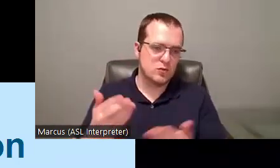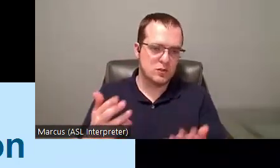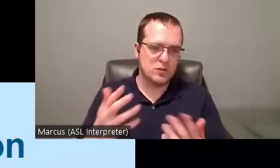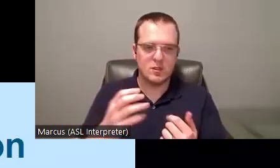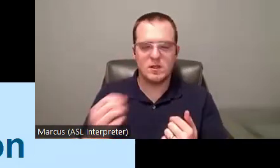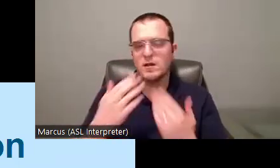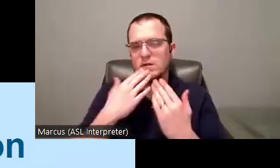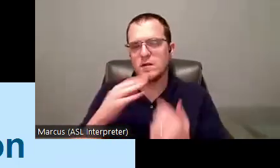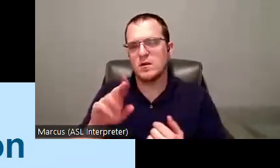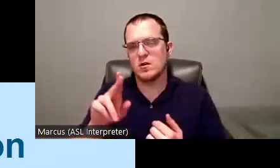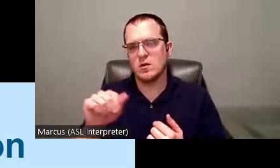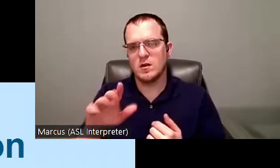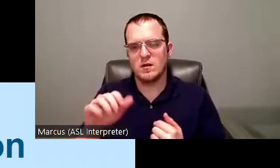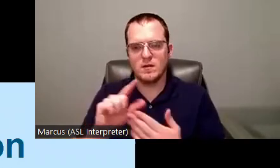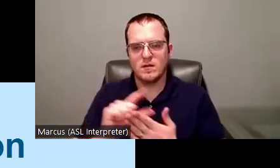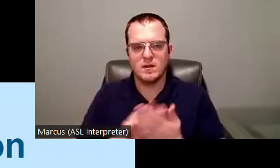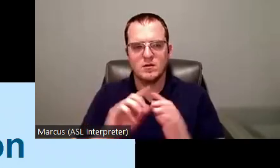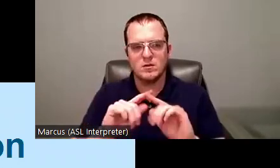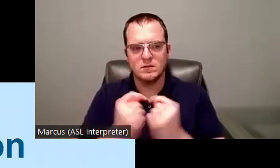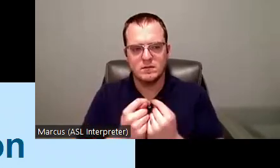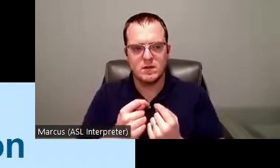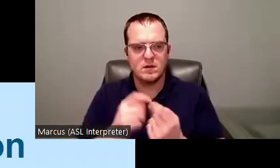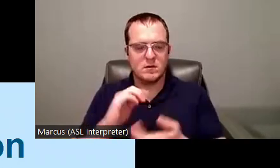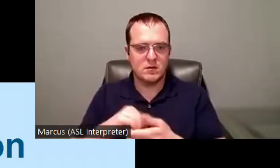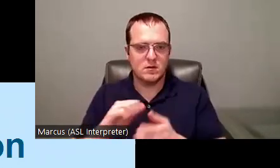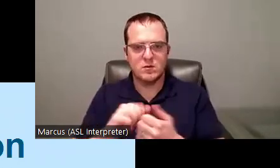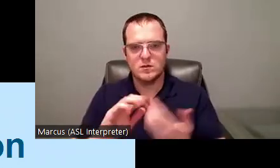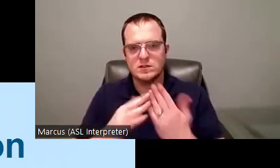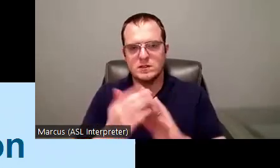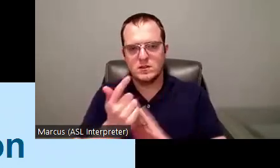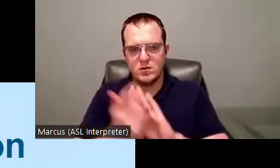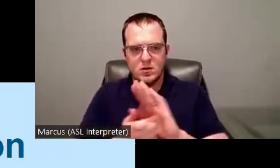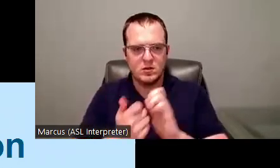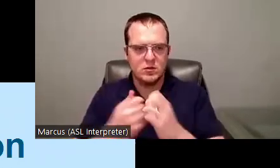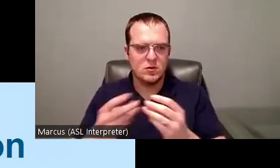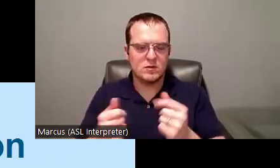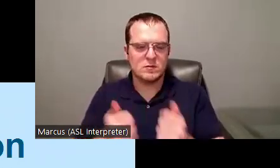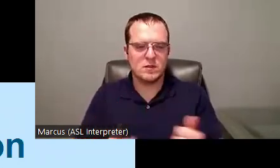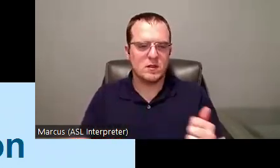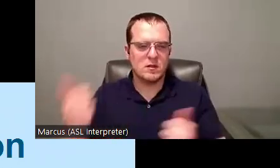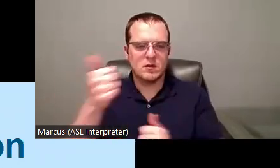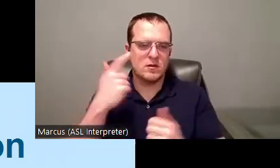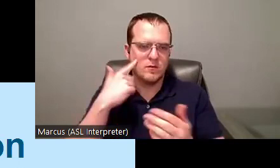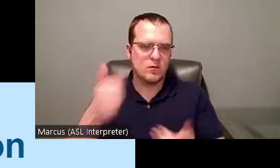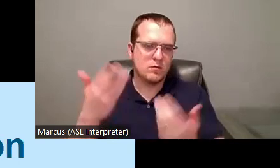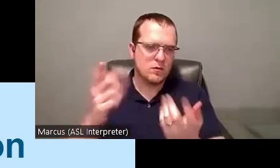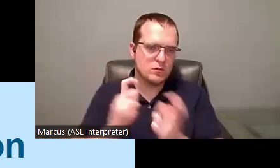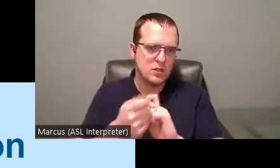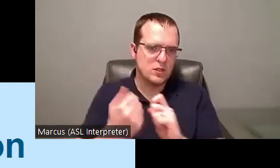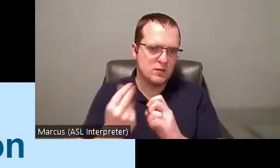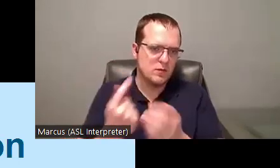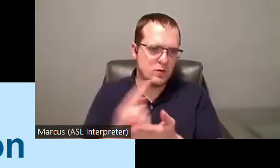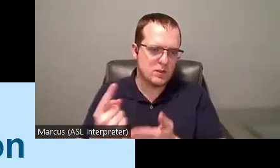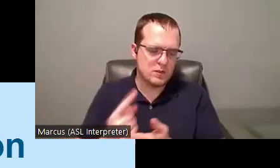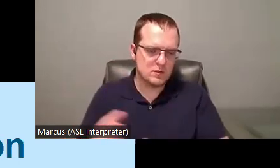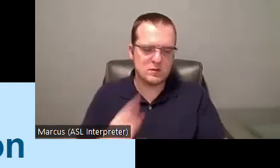thank the URA legal team working in concert with city law for the expedited review of all of these proposed changes over the last few weeks. We really